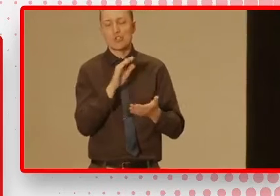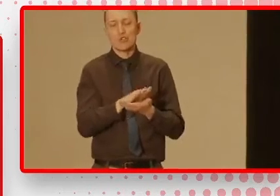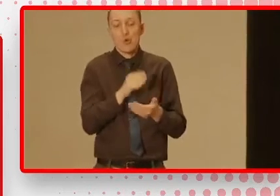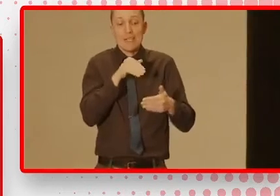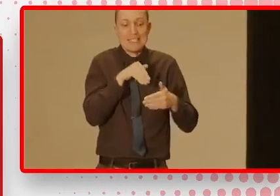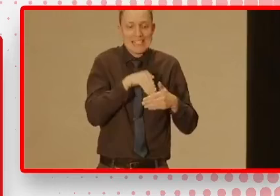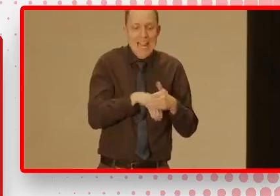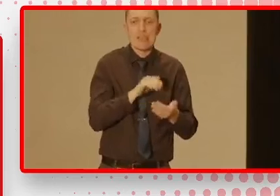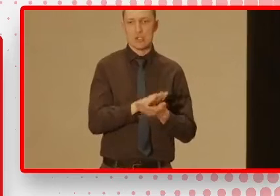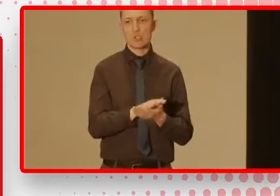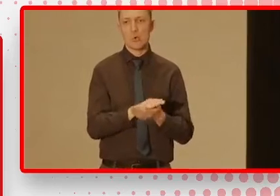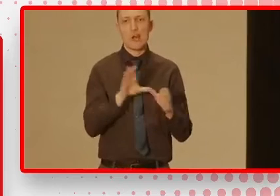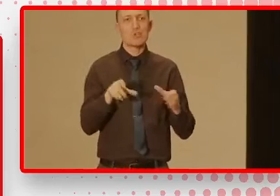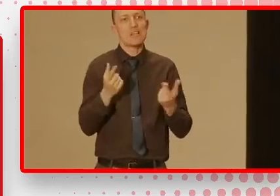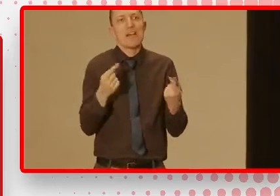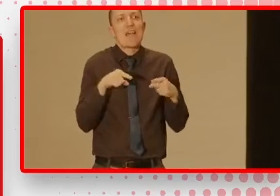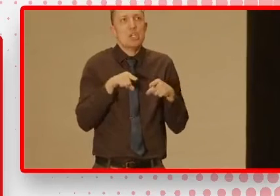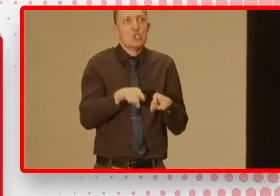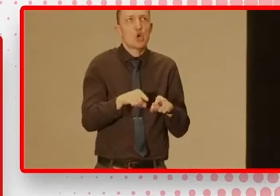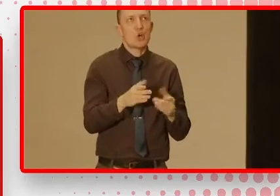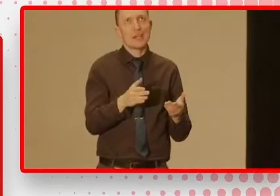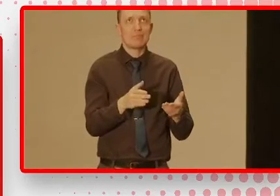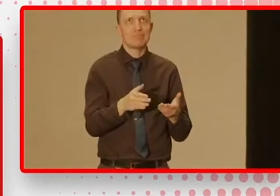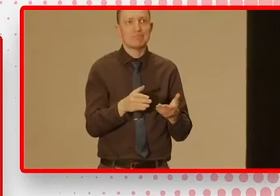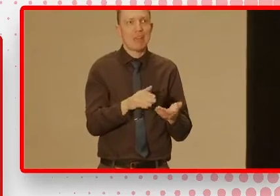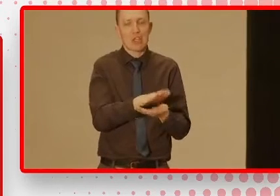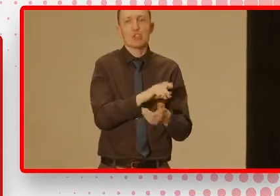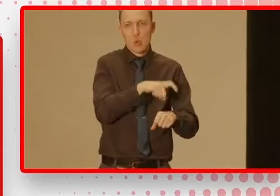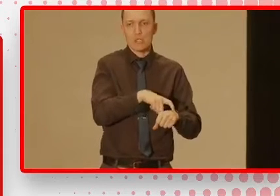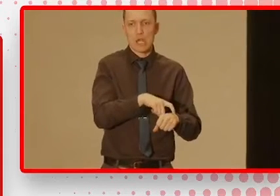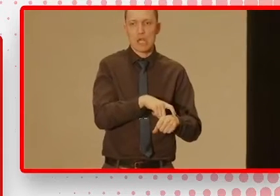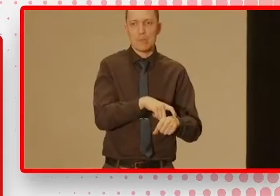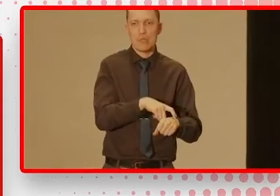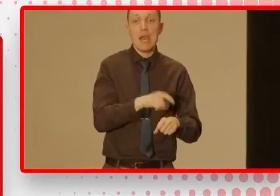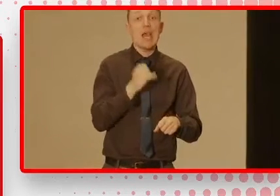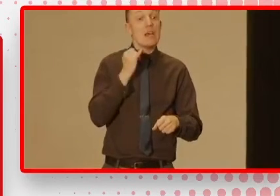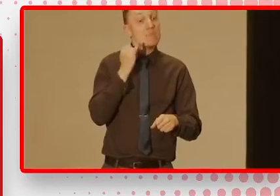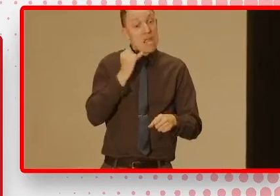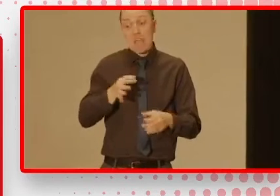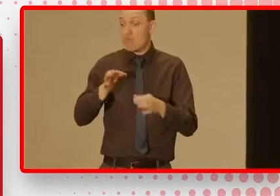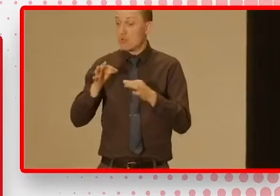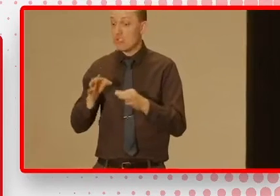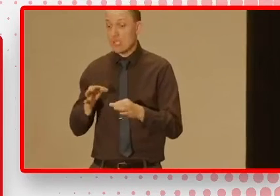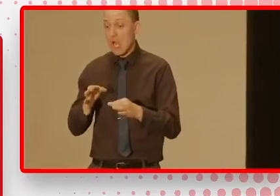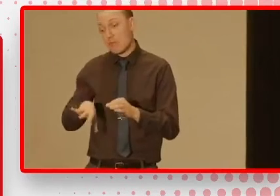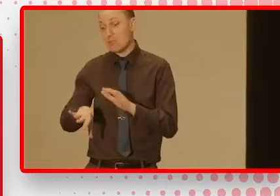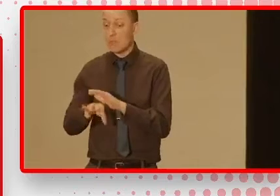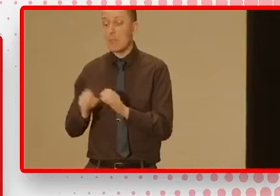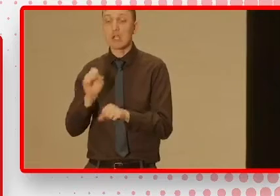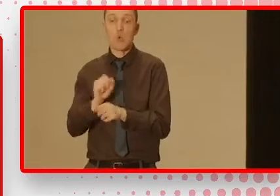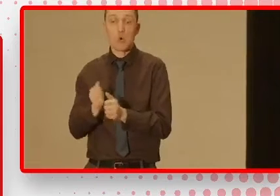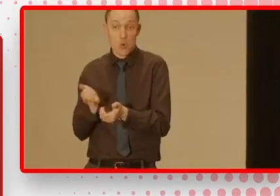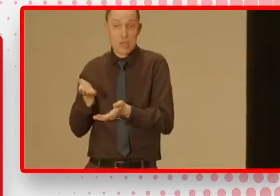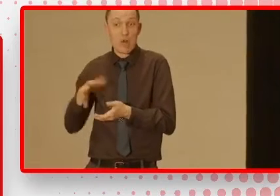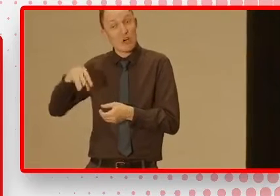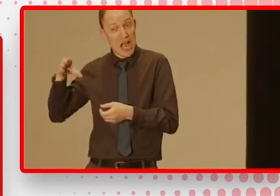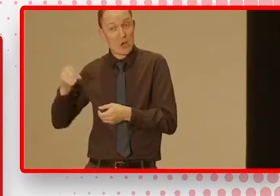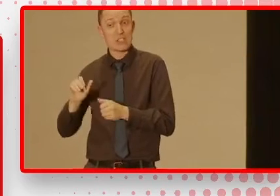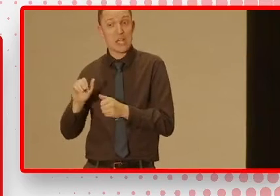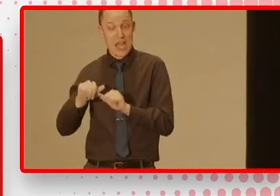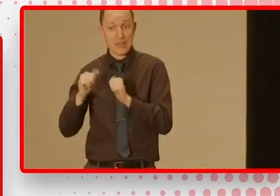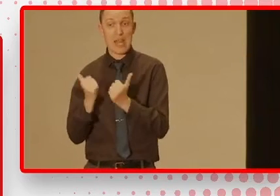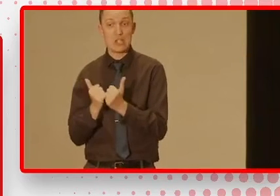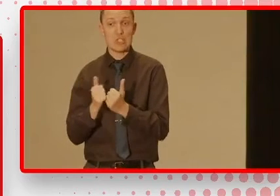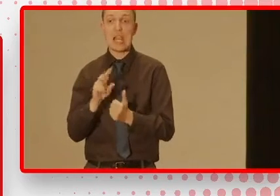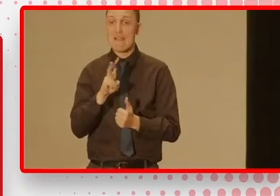and they're doing a lot of that during the school time. If you opt to work with a provider outside the agency, VR does that referral and we